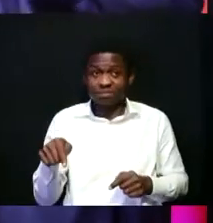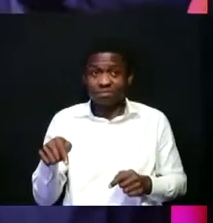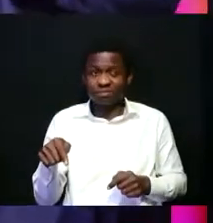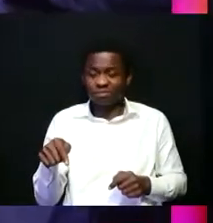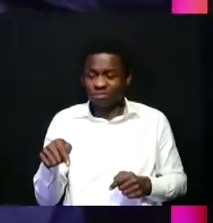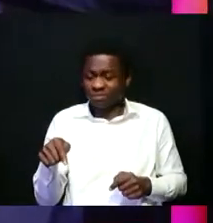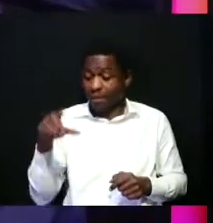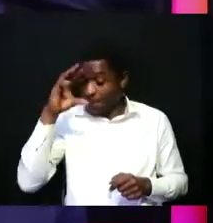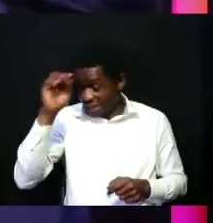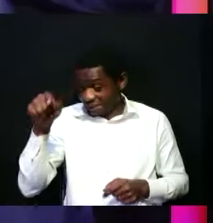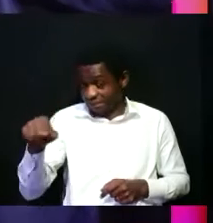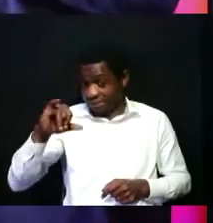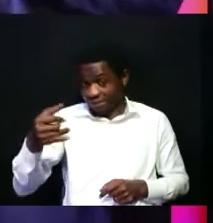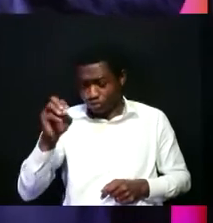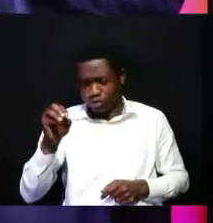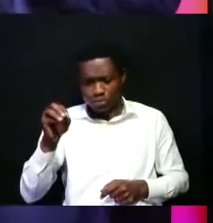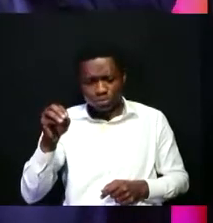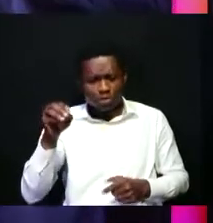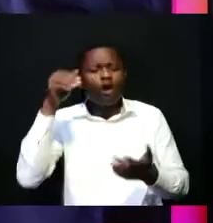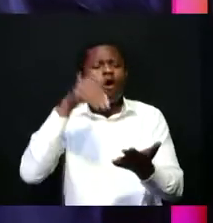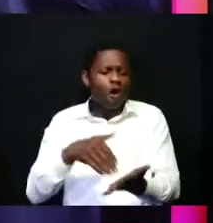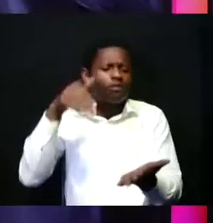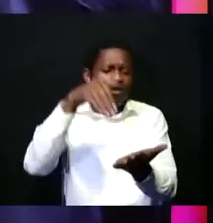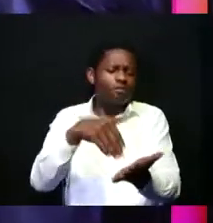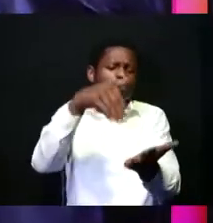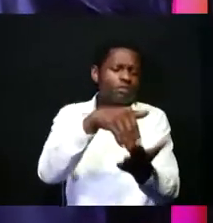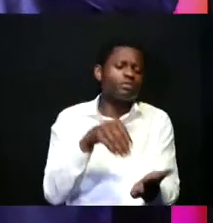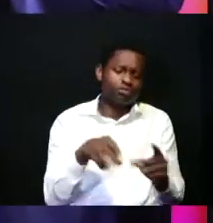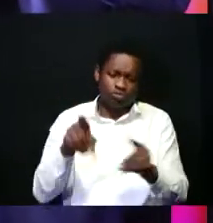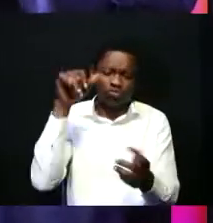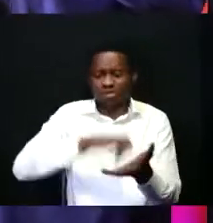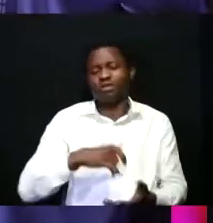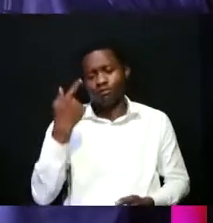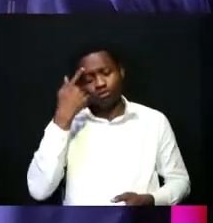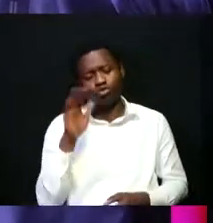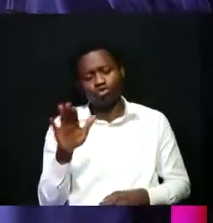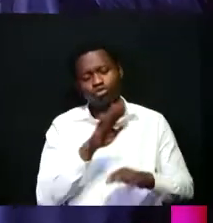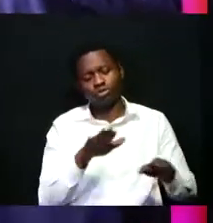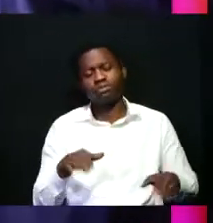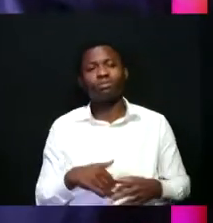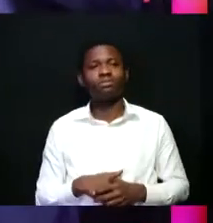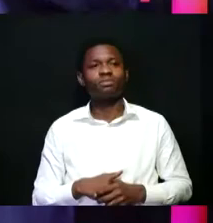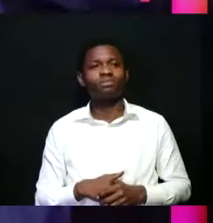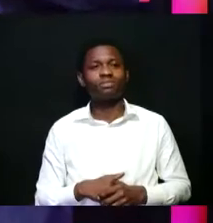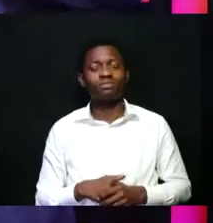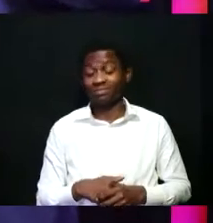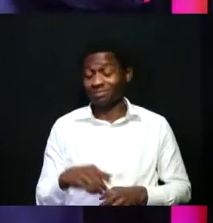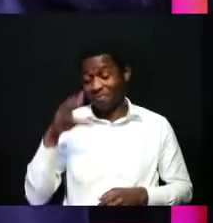ragrap practice from this righteous man. See, this